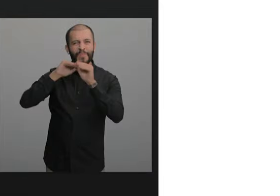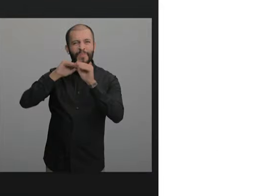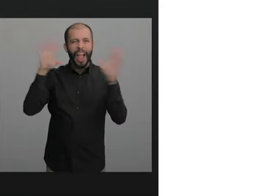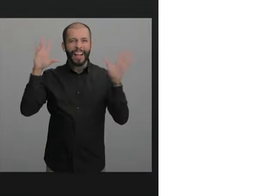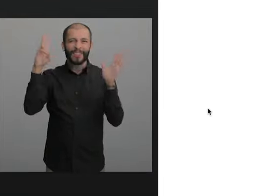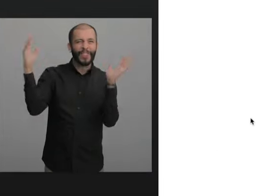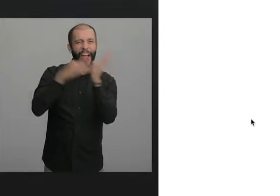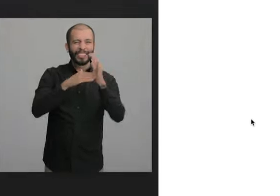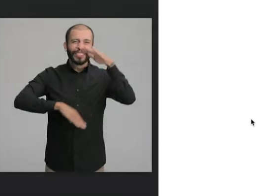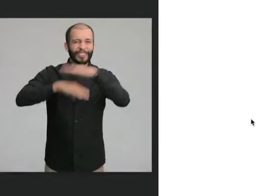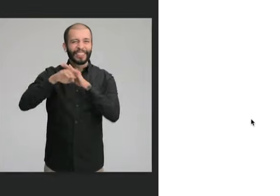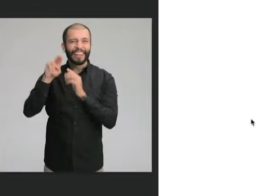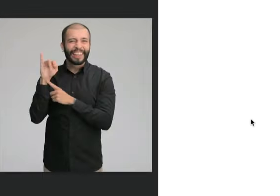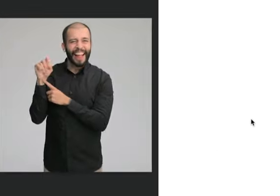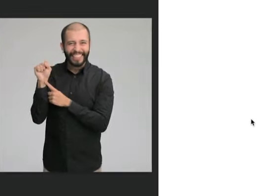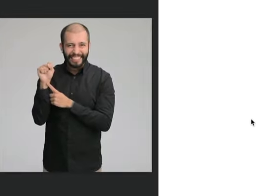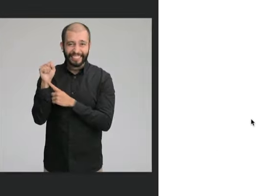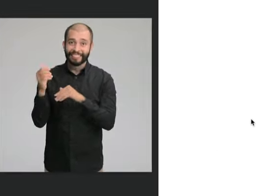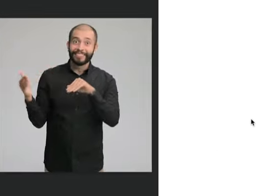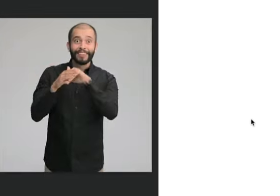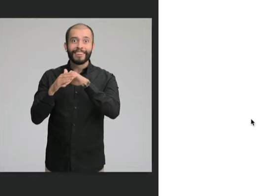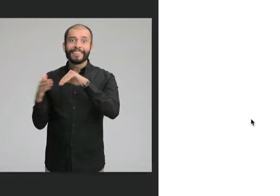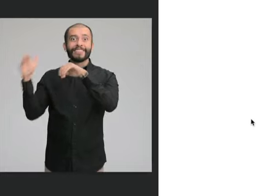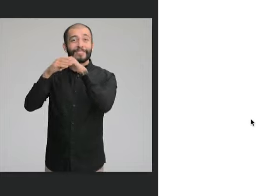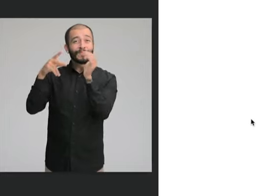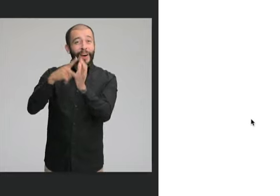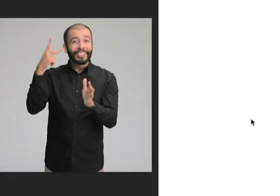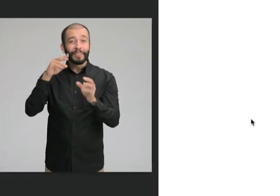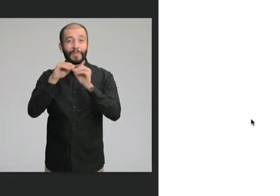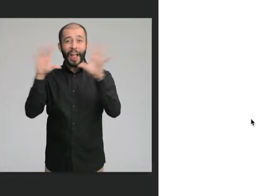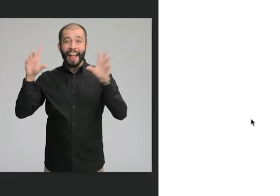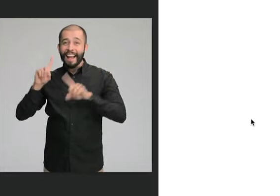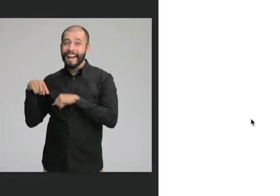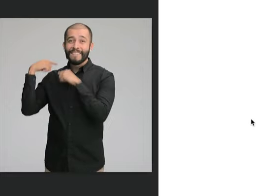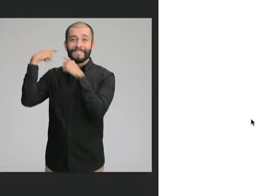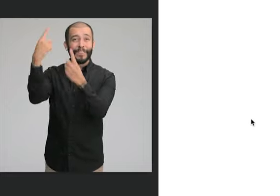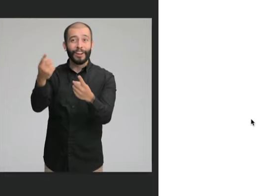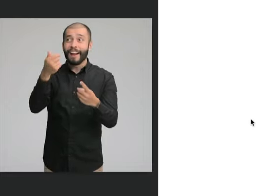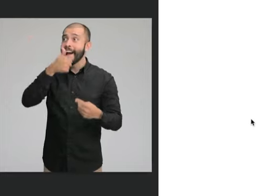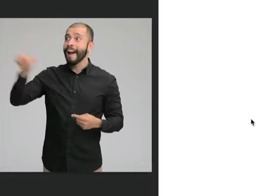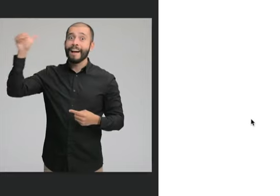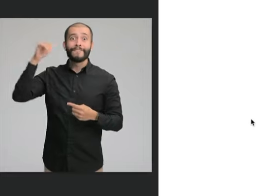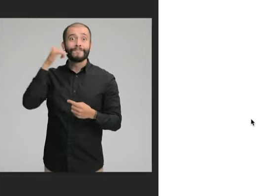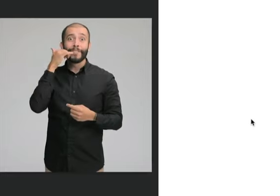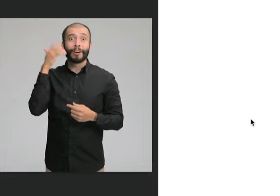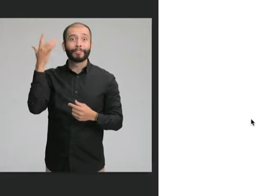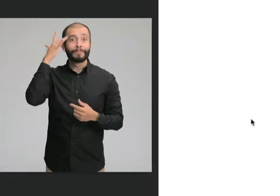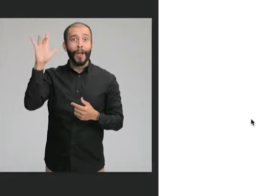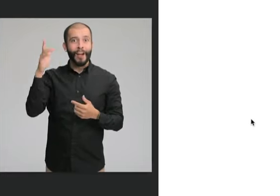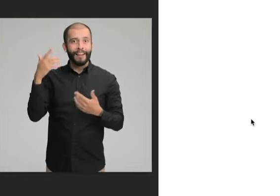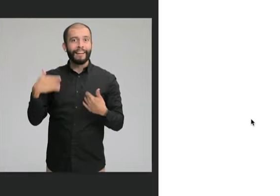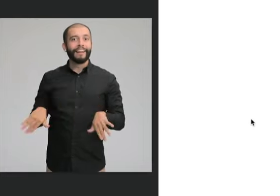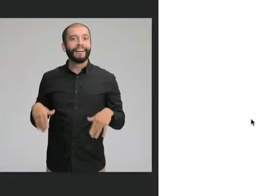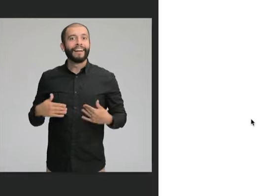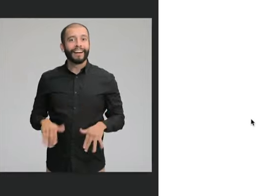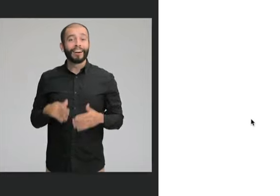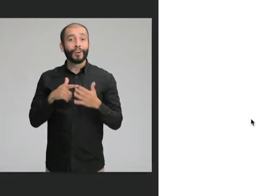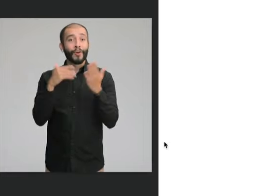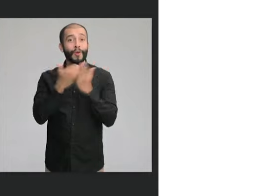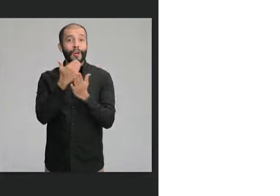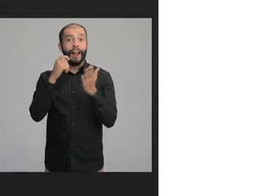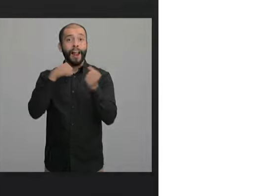that's impressive. That's twice as bright as before, and the highest peak brightness of any smartphone. That's massive. The new lock